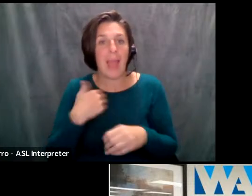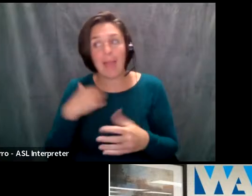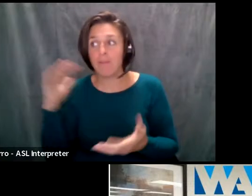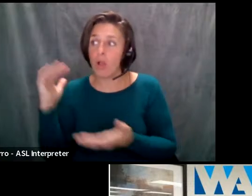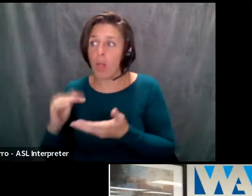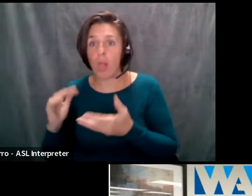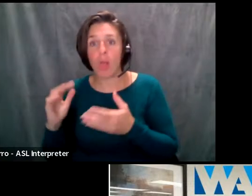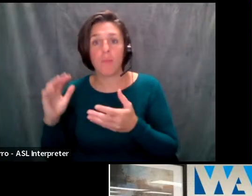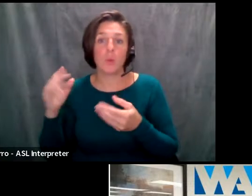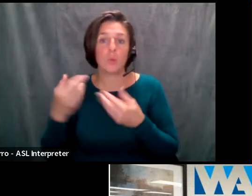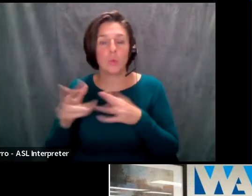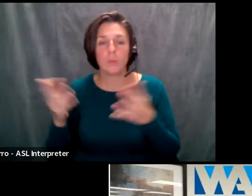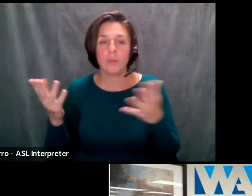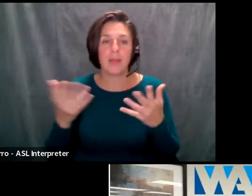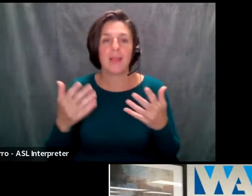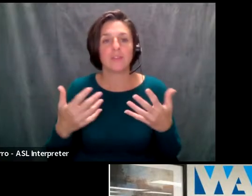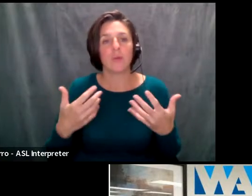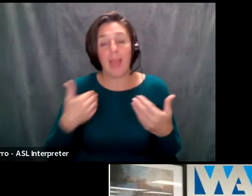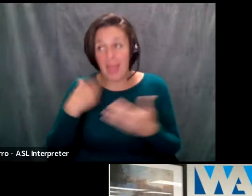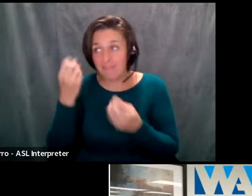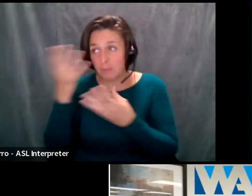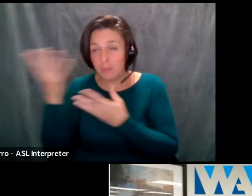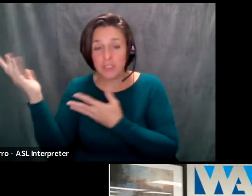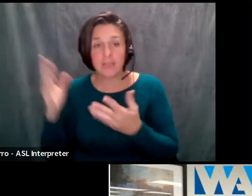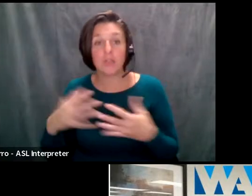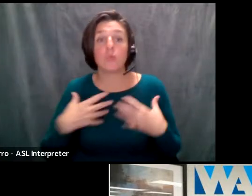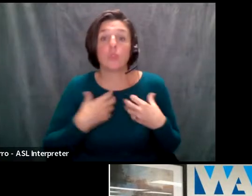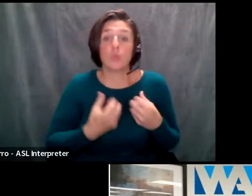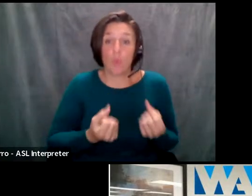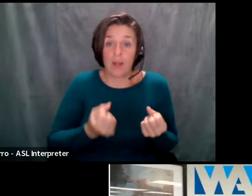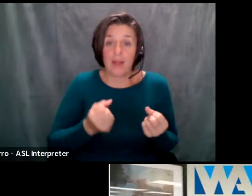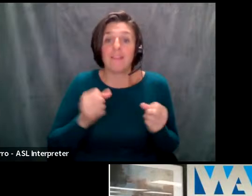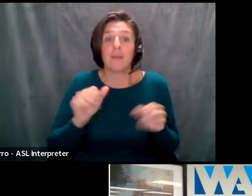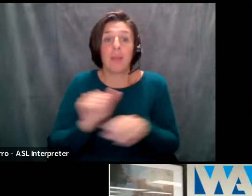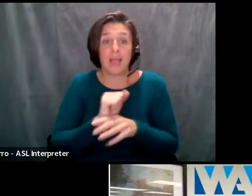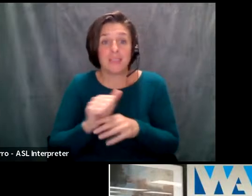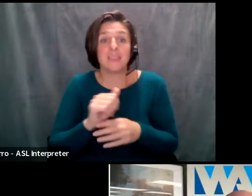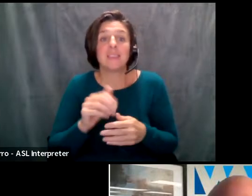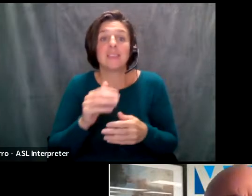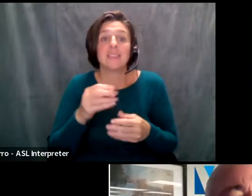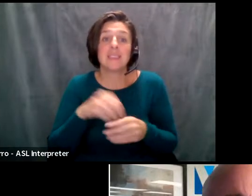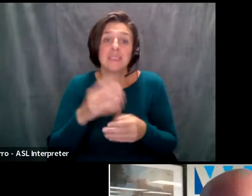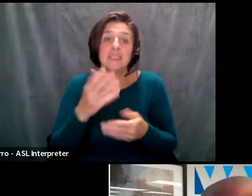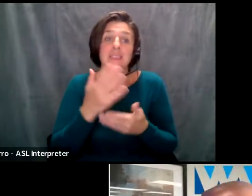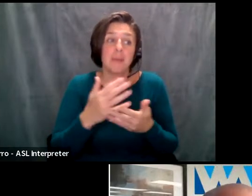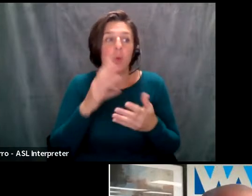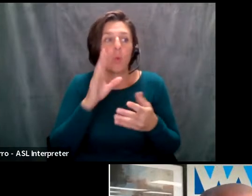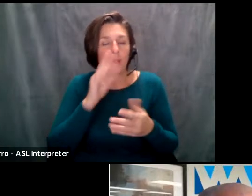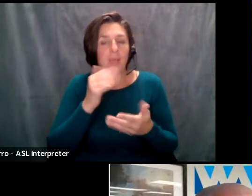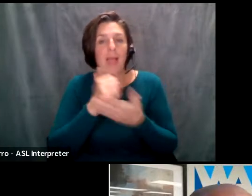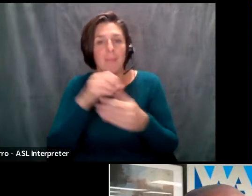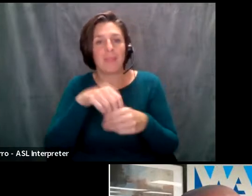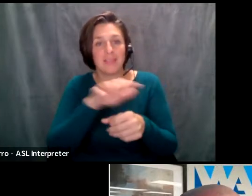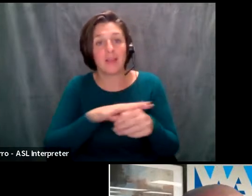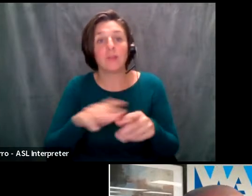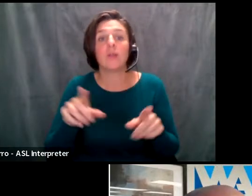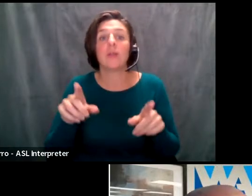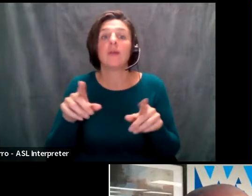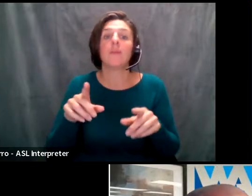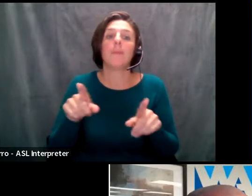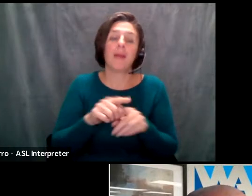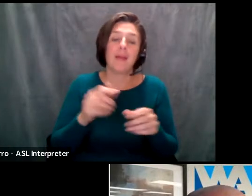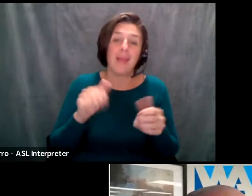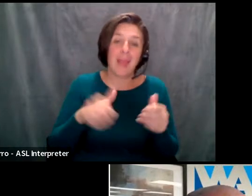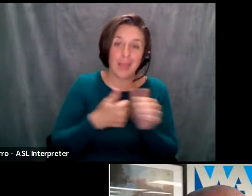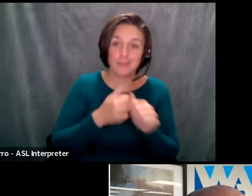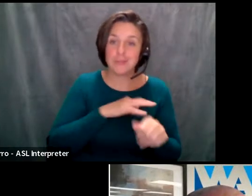out there. So restorative practices and some approaches will help in this area, but so will extra staffing, extra eyes